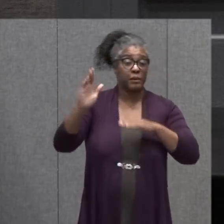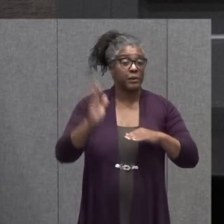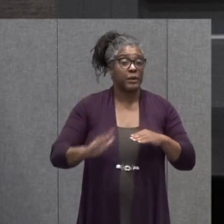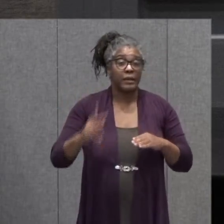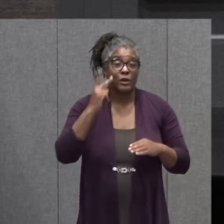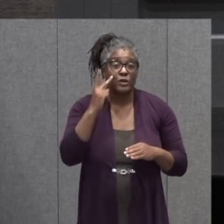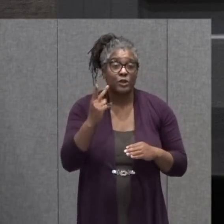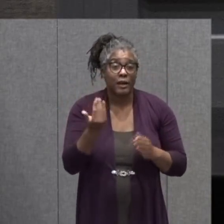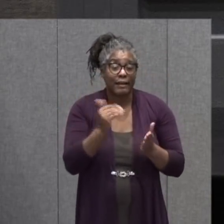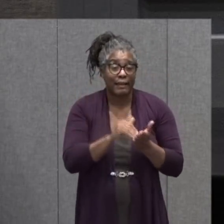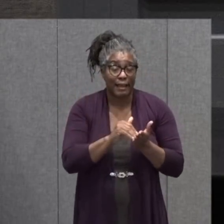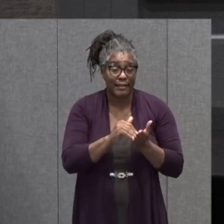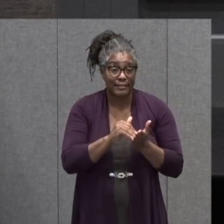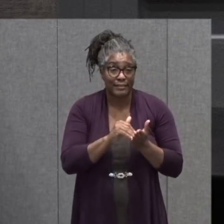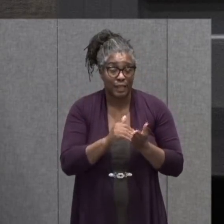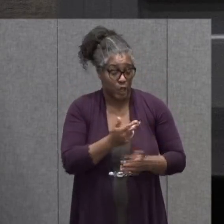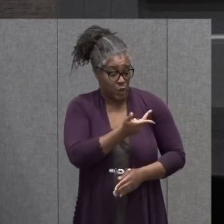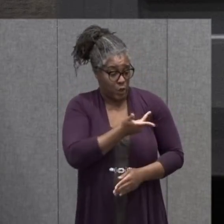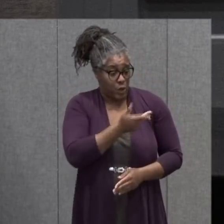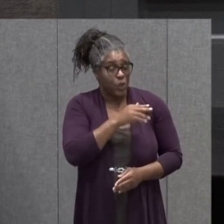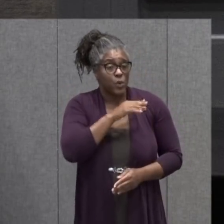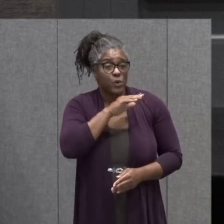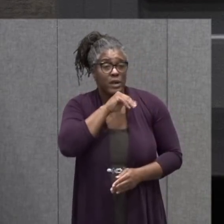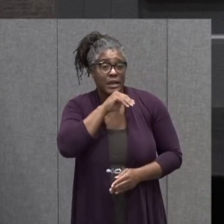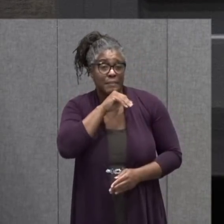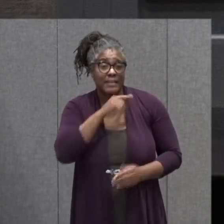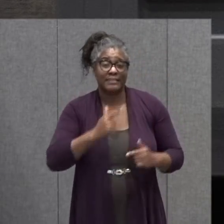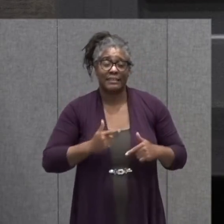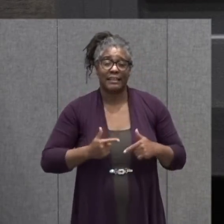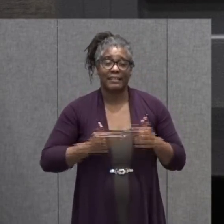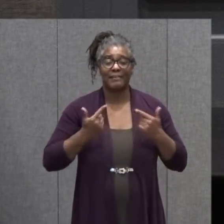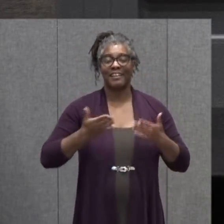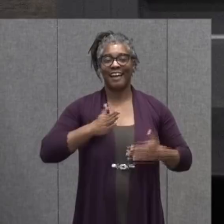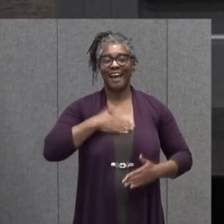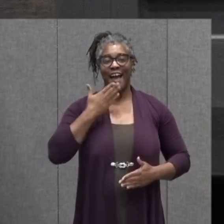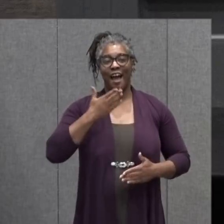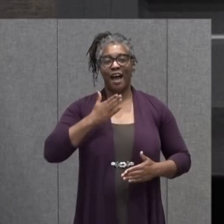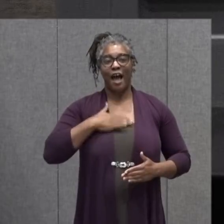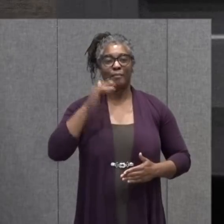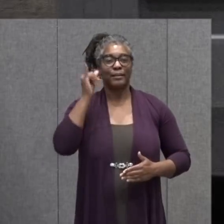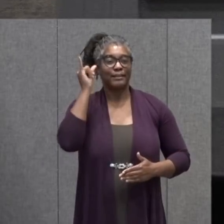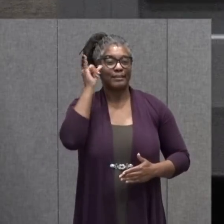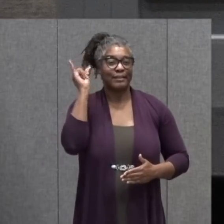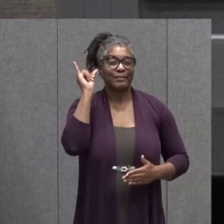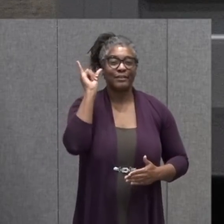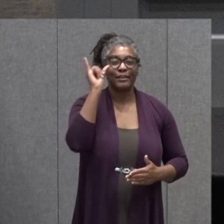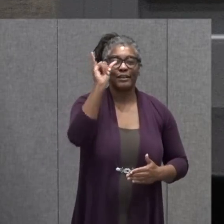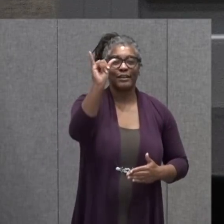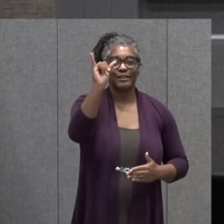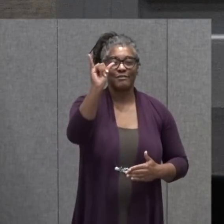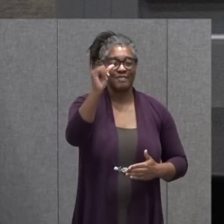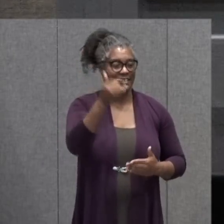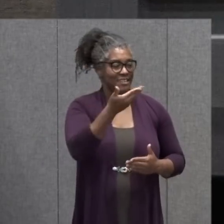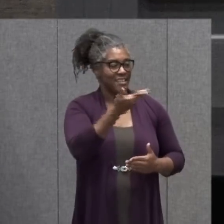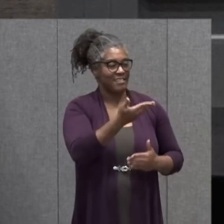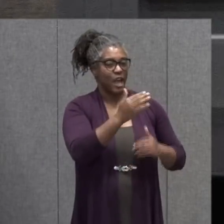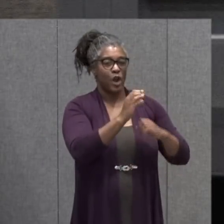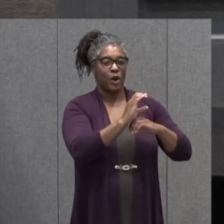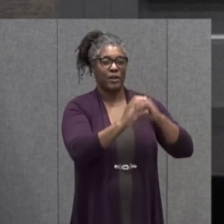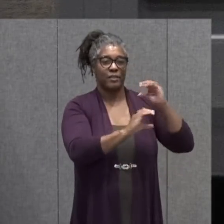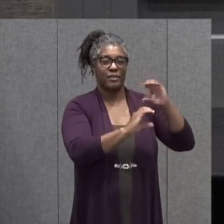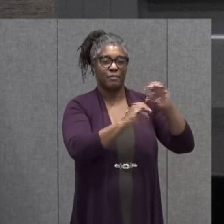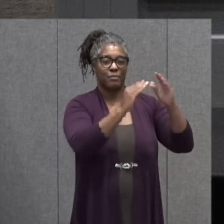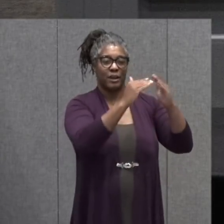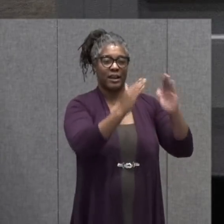the three little pigs lived happily ever after in the house made of bricks.